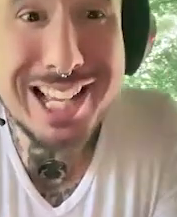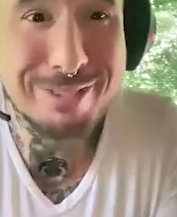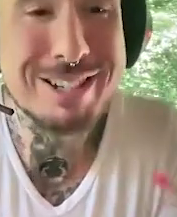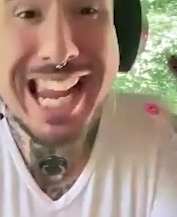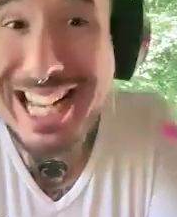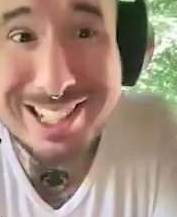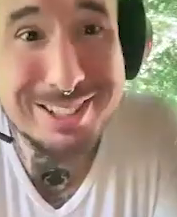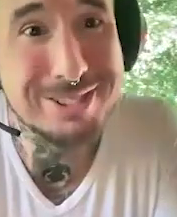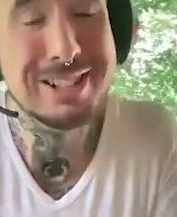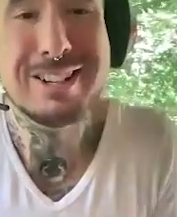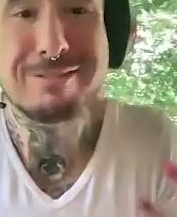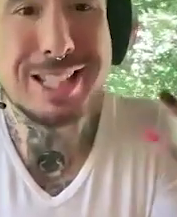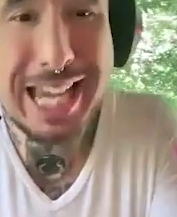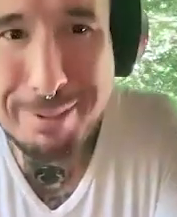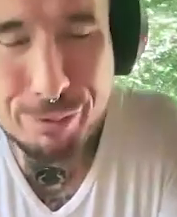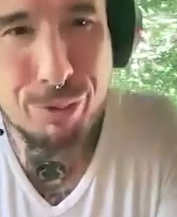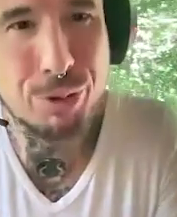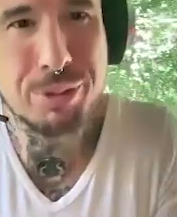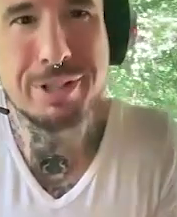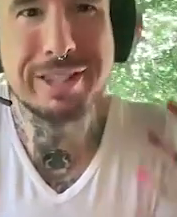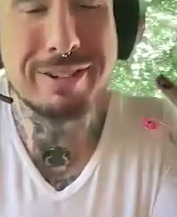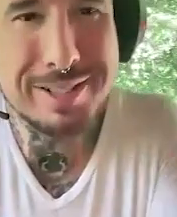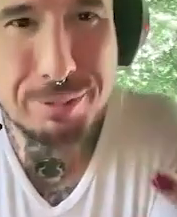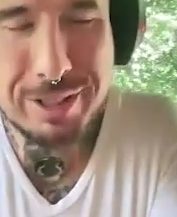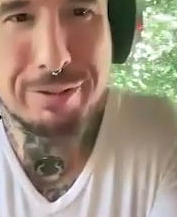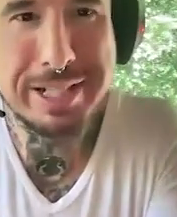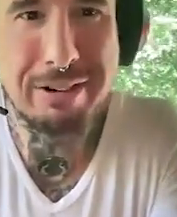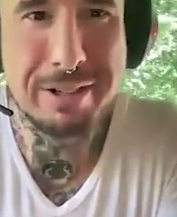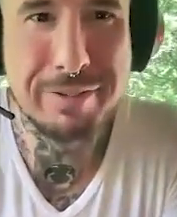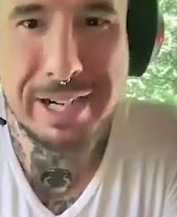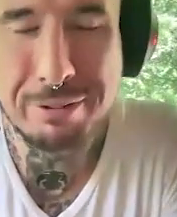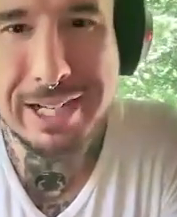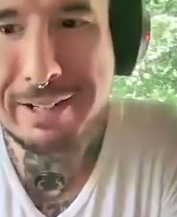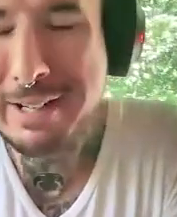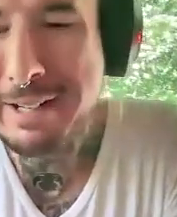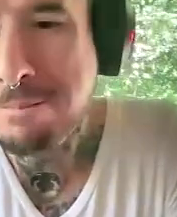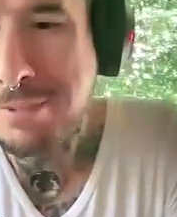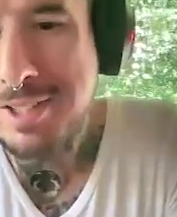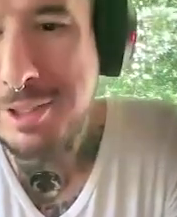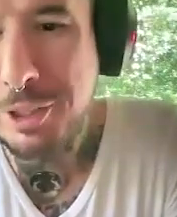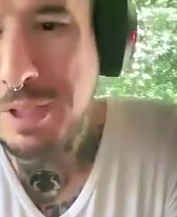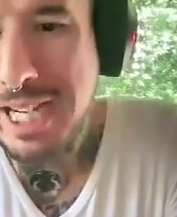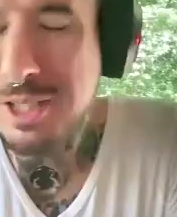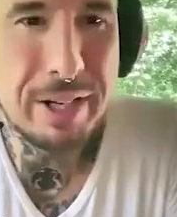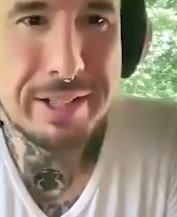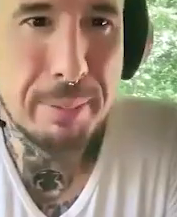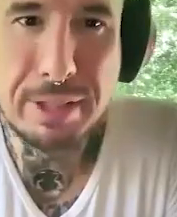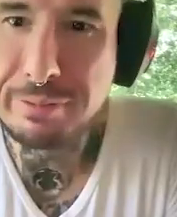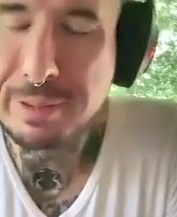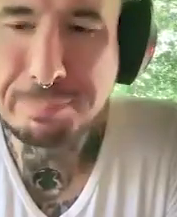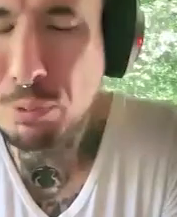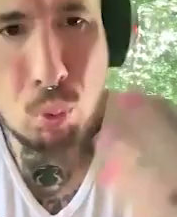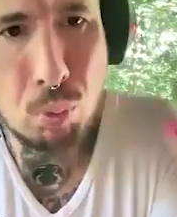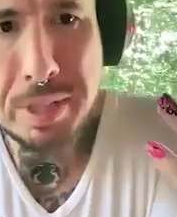and we can heal. We can move forward. There is a recovery narrative there, right? And so I just wanted